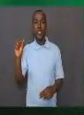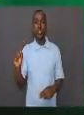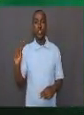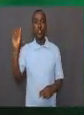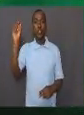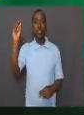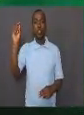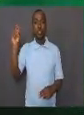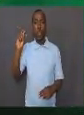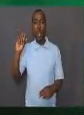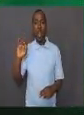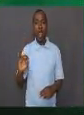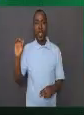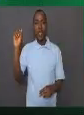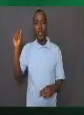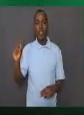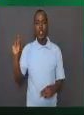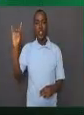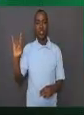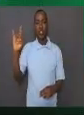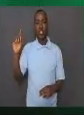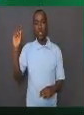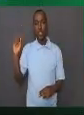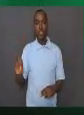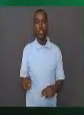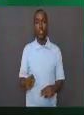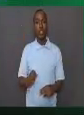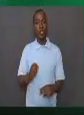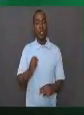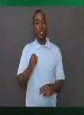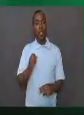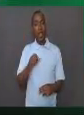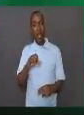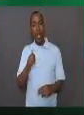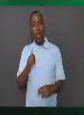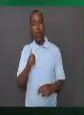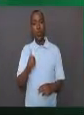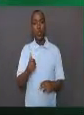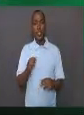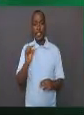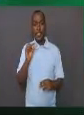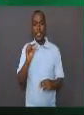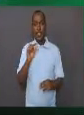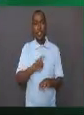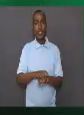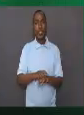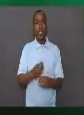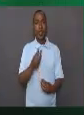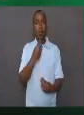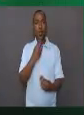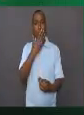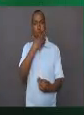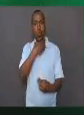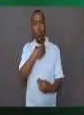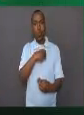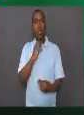In ultra-high temperature, the food is heated for a few seconds at